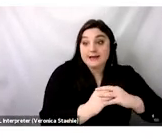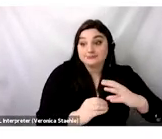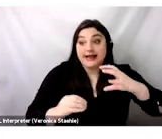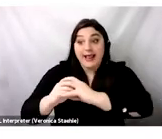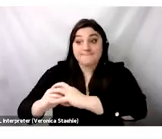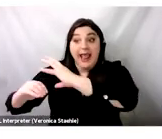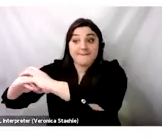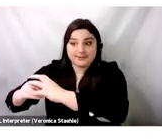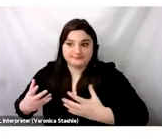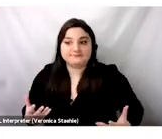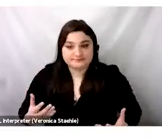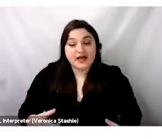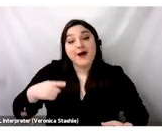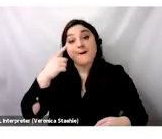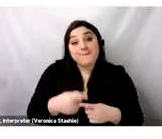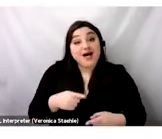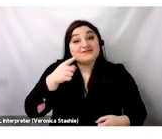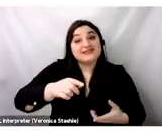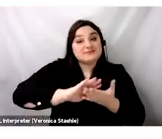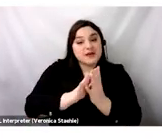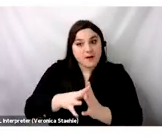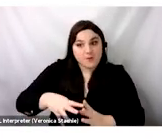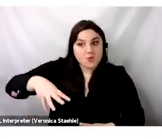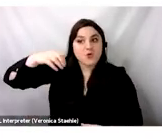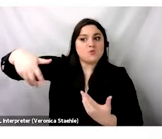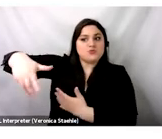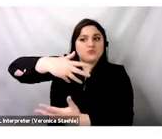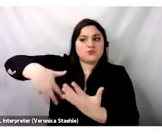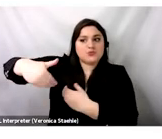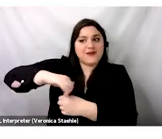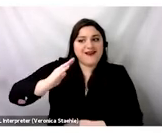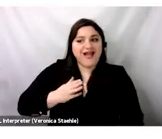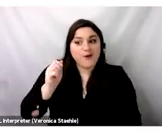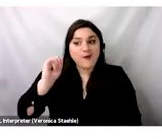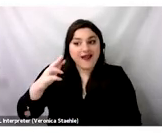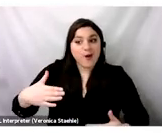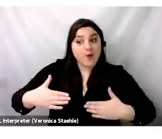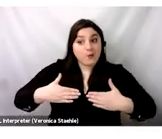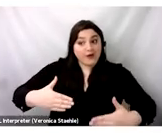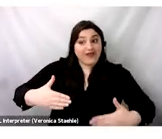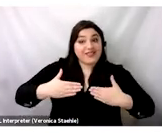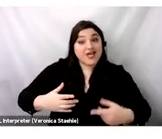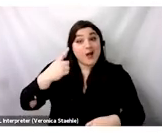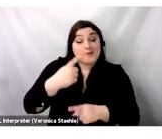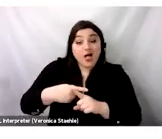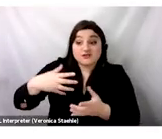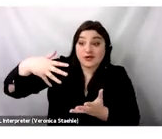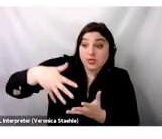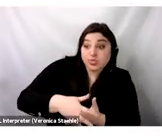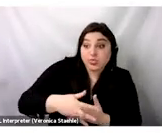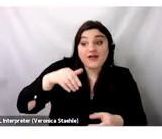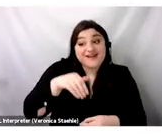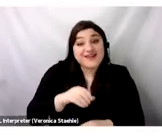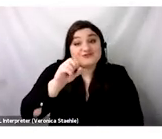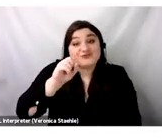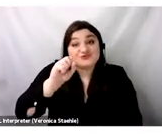also are in our air, water, and soil. So now you're thinking, okay, they're everywhere, right? They must be coming to us as human